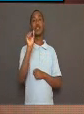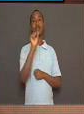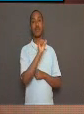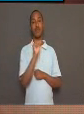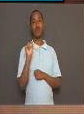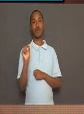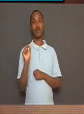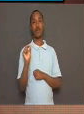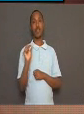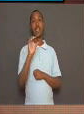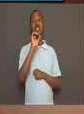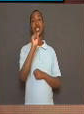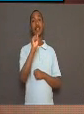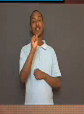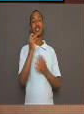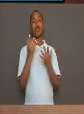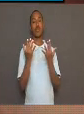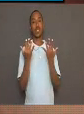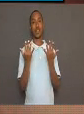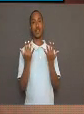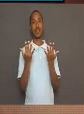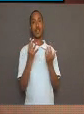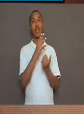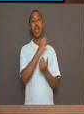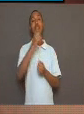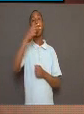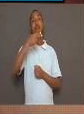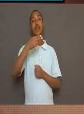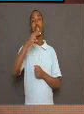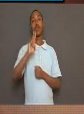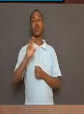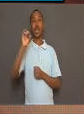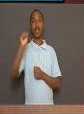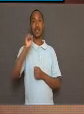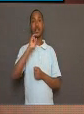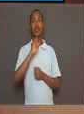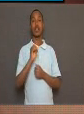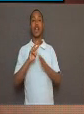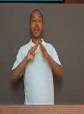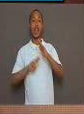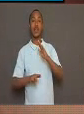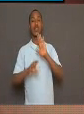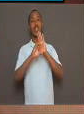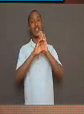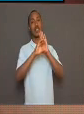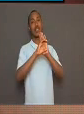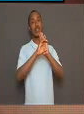Therefore, sulfur is oxidized and hydrogen sulfide is a reducing